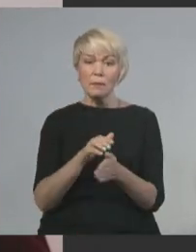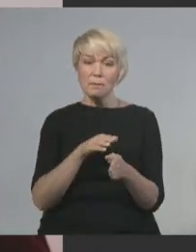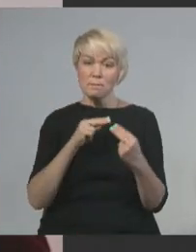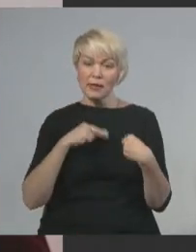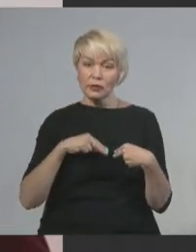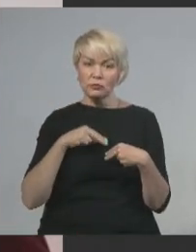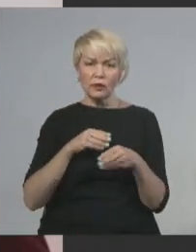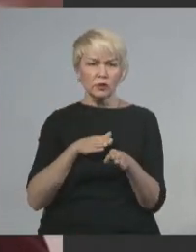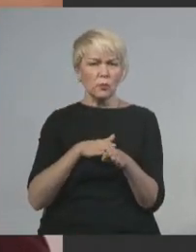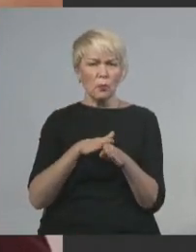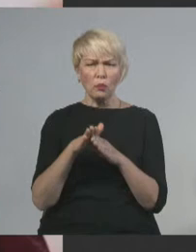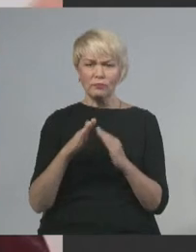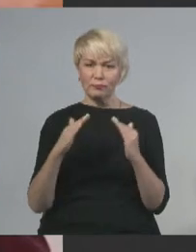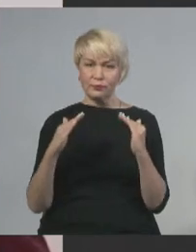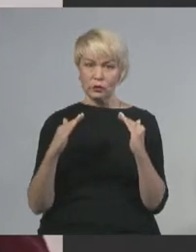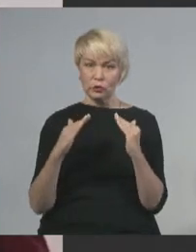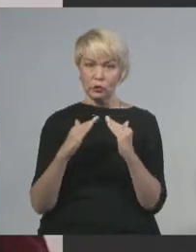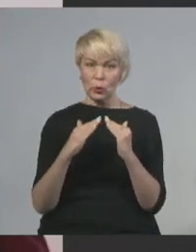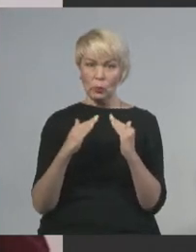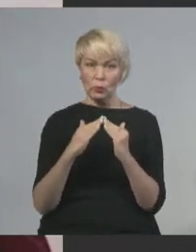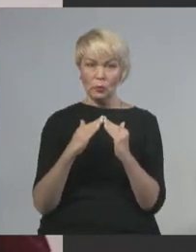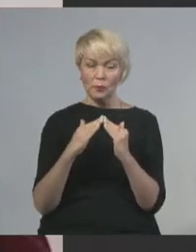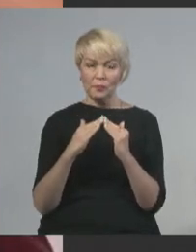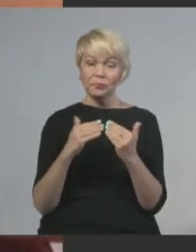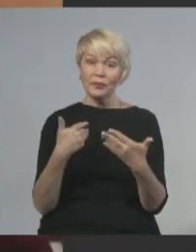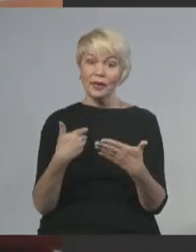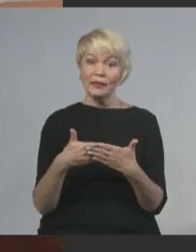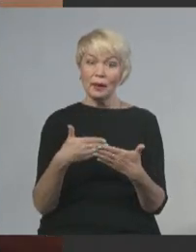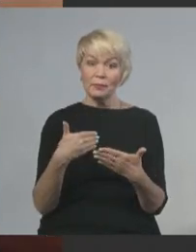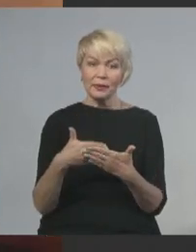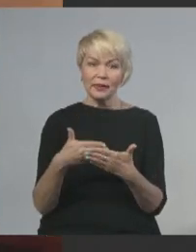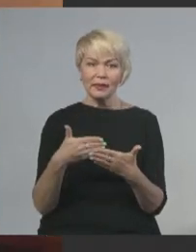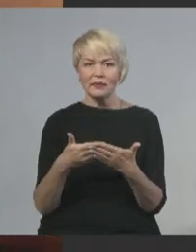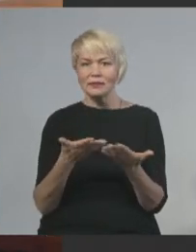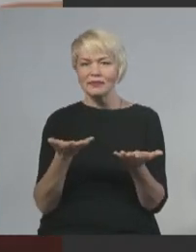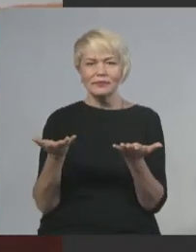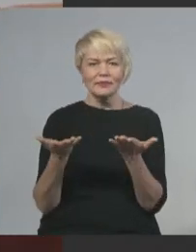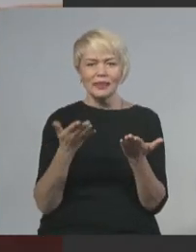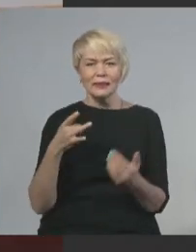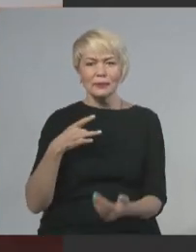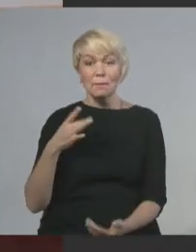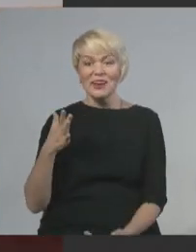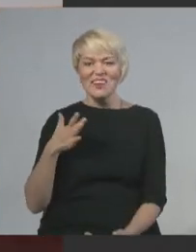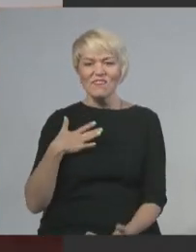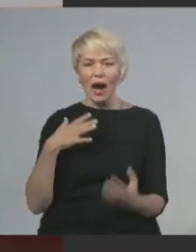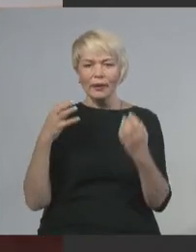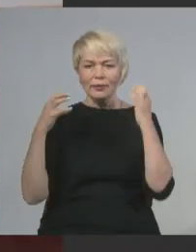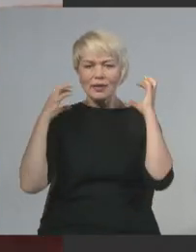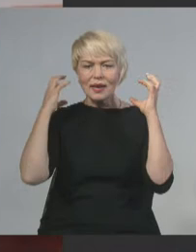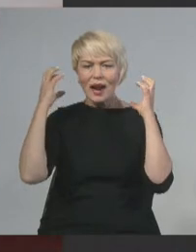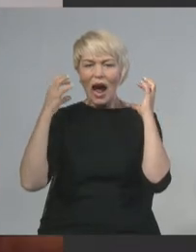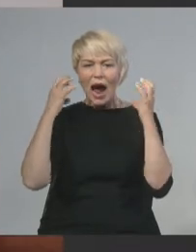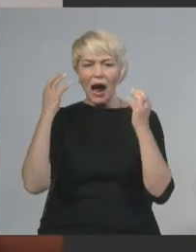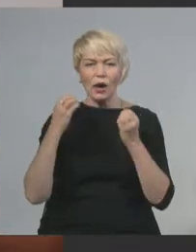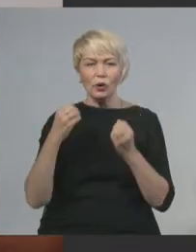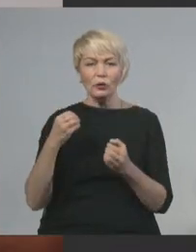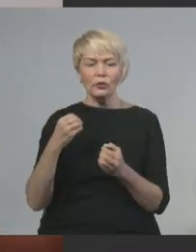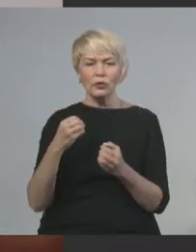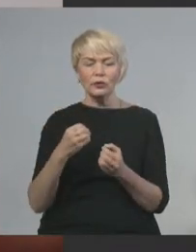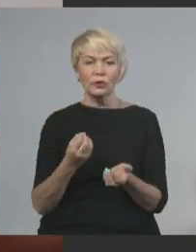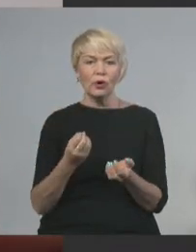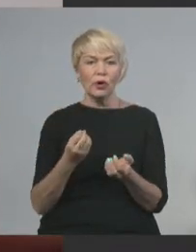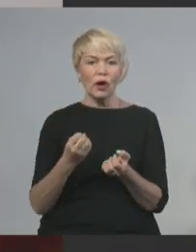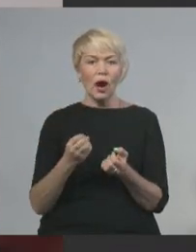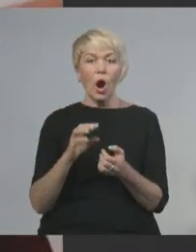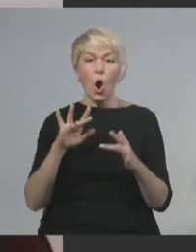new new like video uh live streams on internet for example i know online